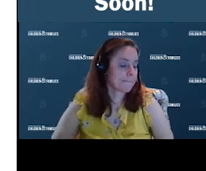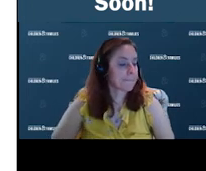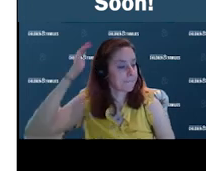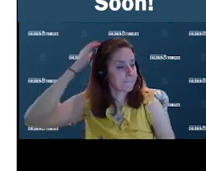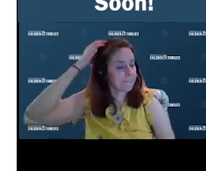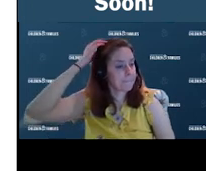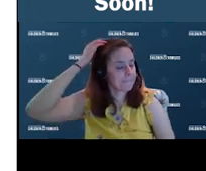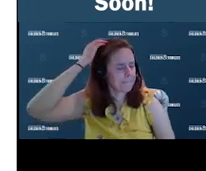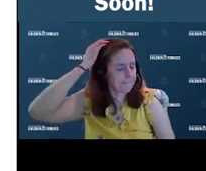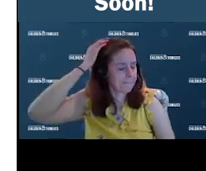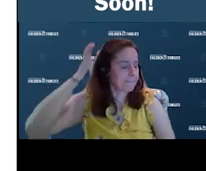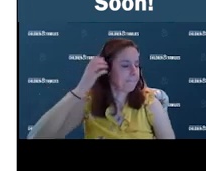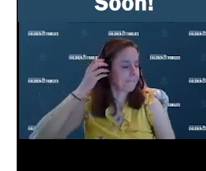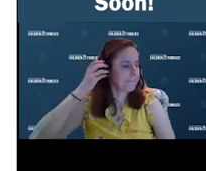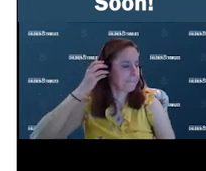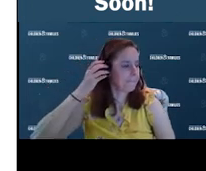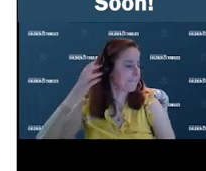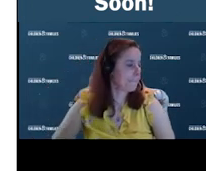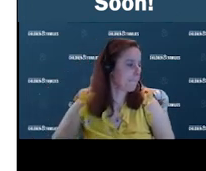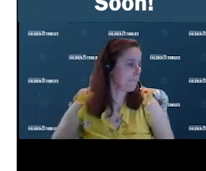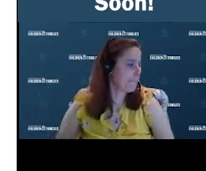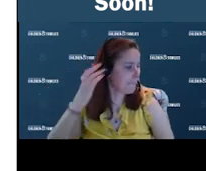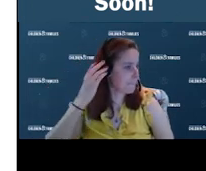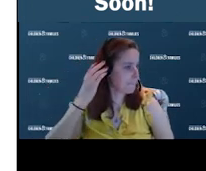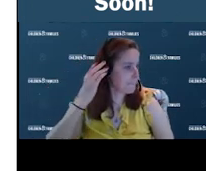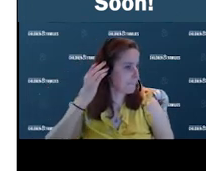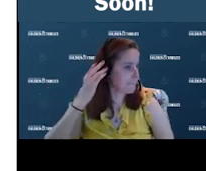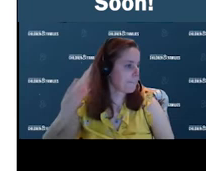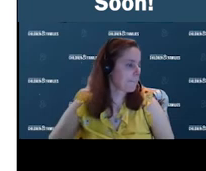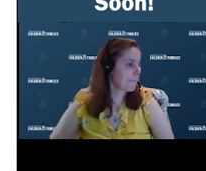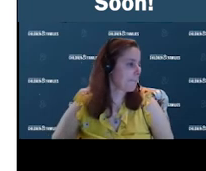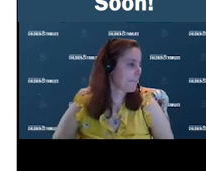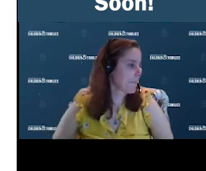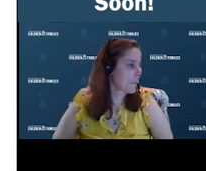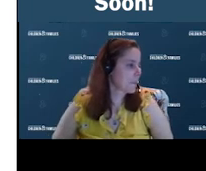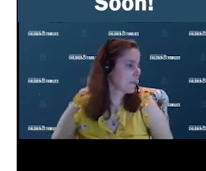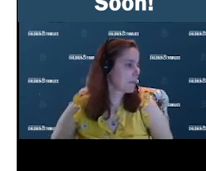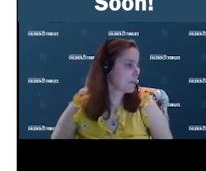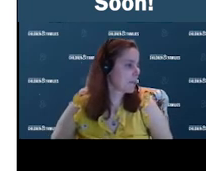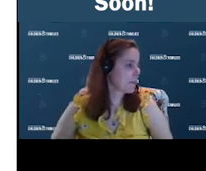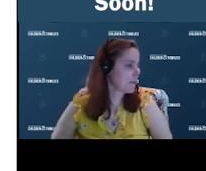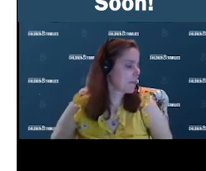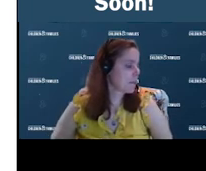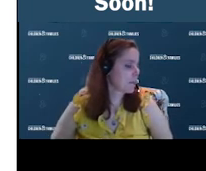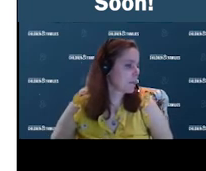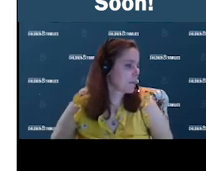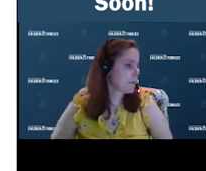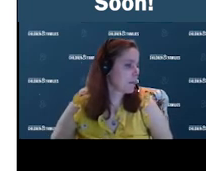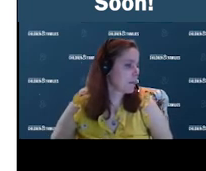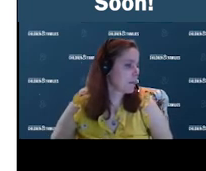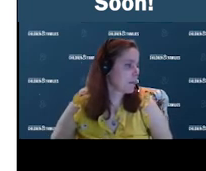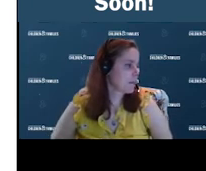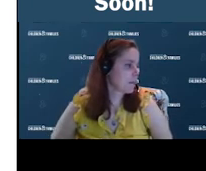the request programmatically and then forward it to the assigned OGM grant officer for that region